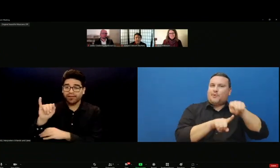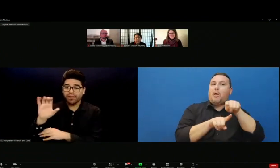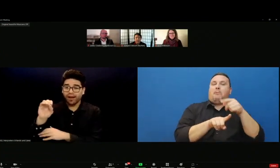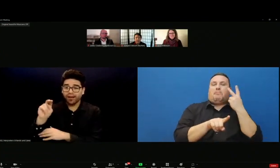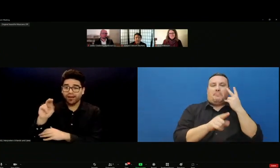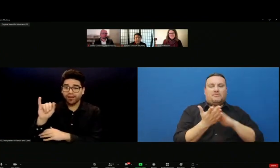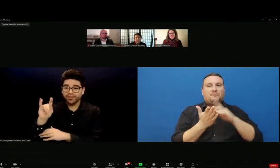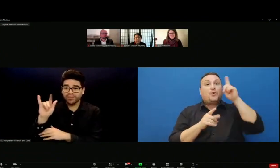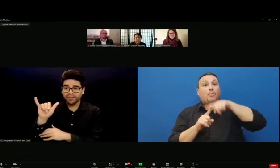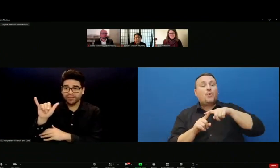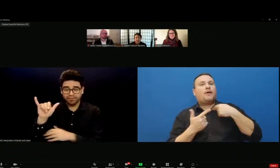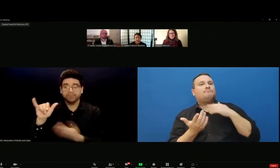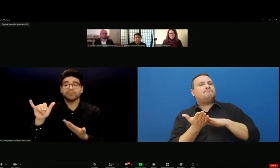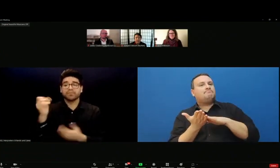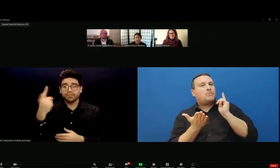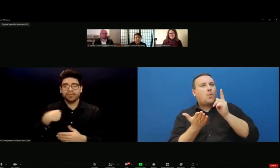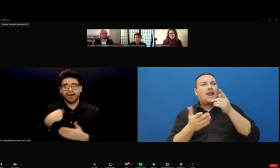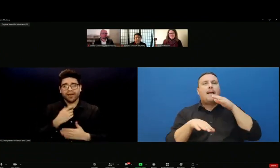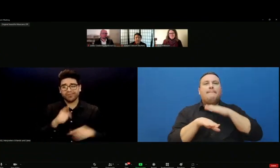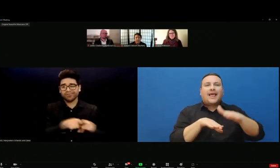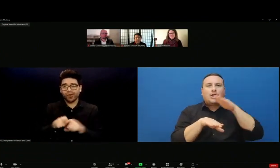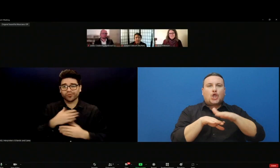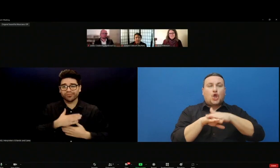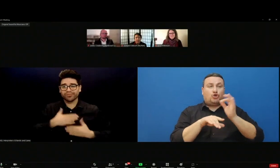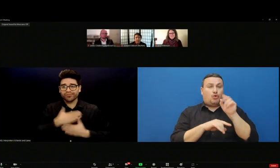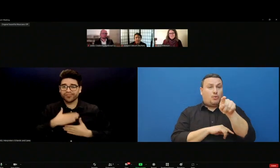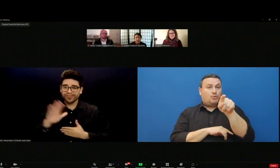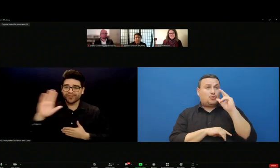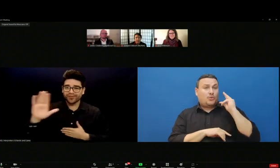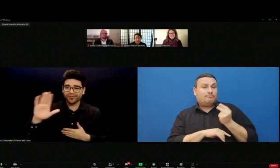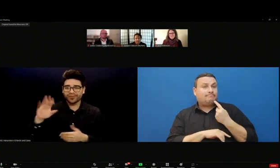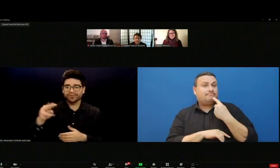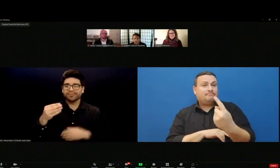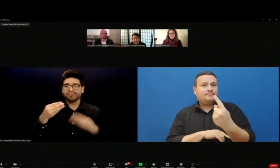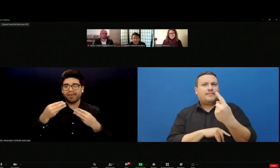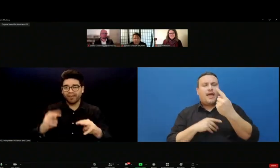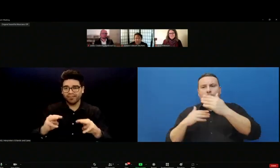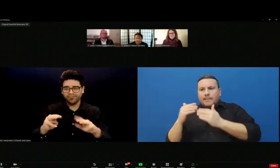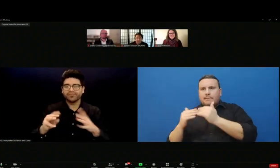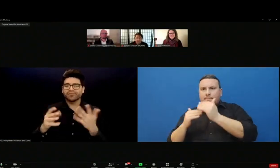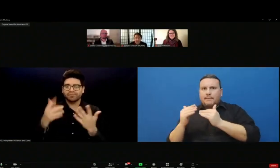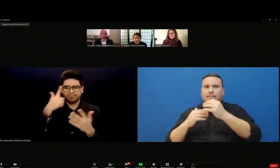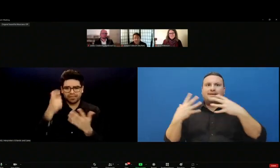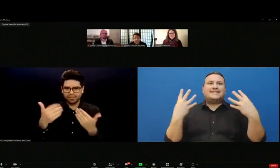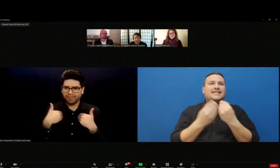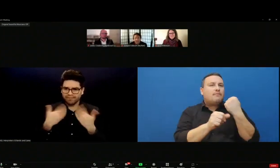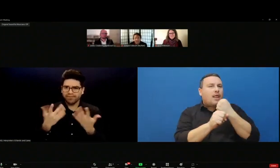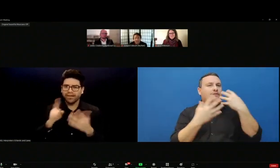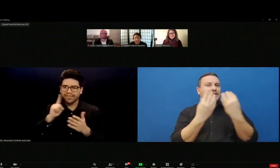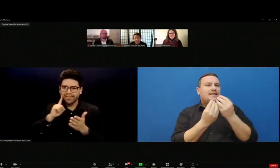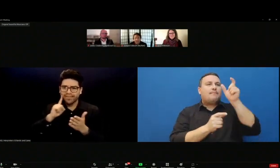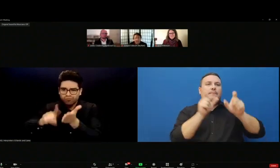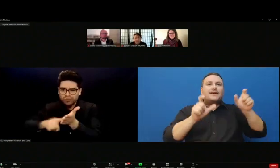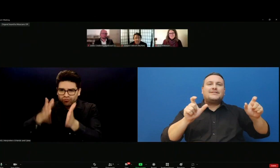your methodology, which, as you said, it has been built together with a deaf researcher. And